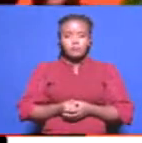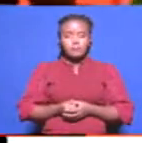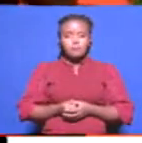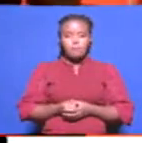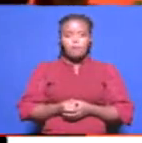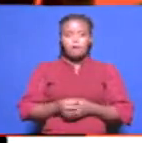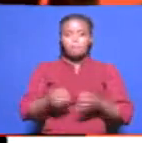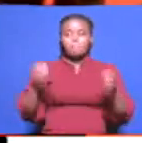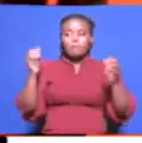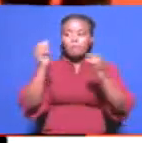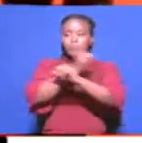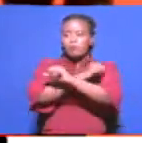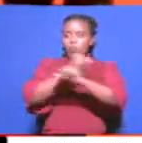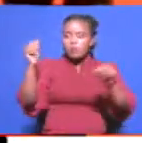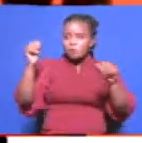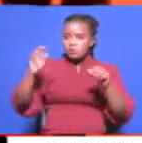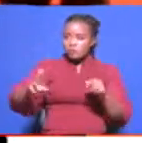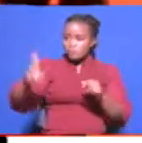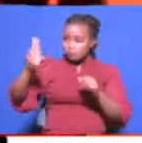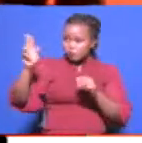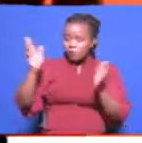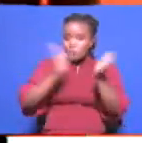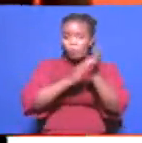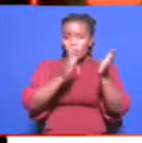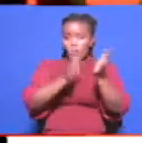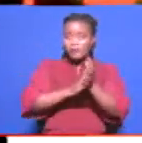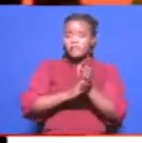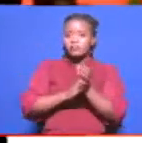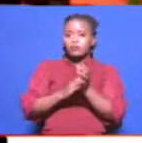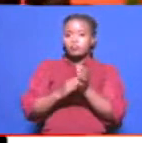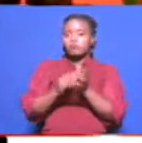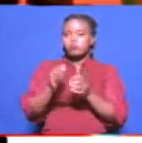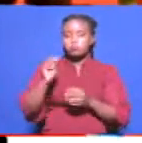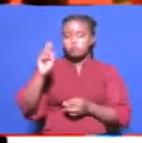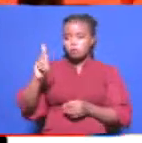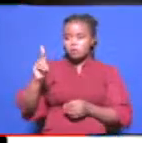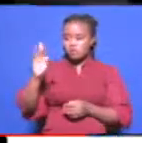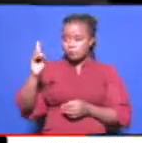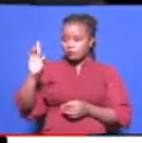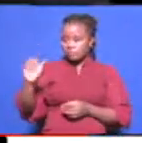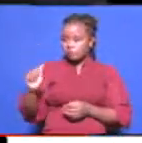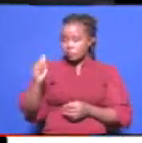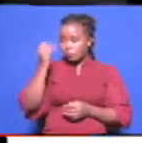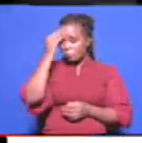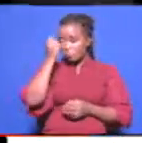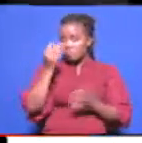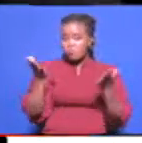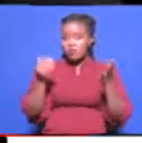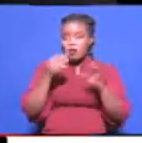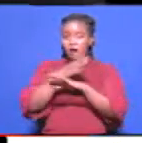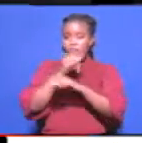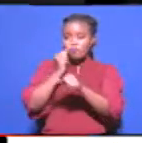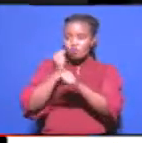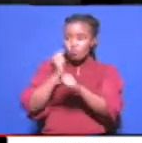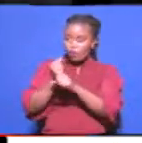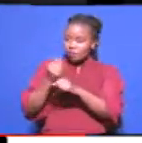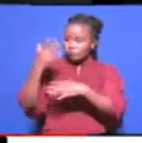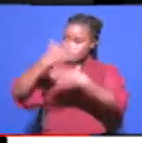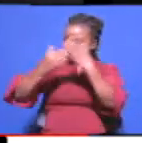President Uhuru Kenyatta commended the Kenya Defense Forces for the work done on the Ulinzi Sports Complex in a span of 16